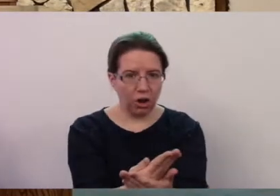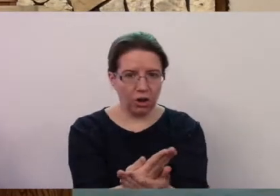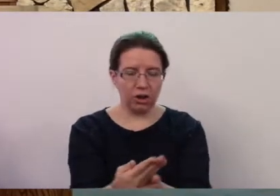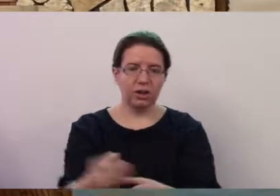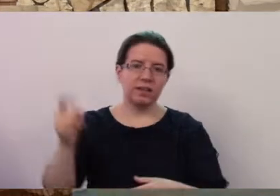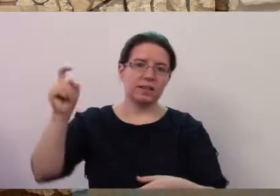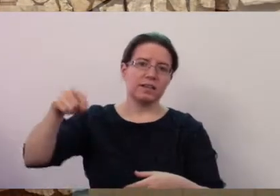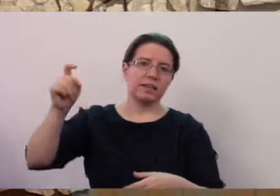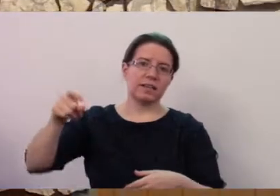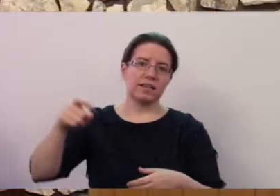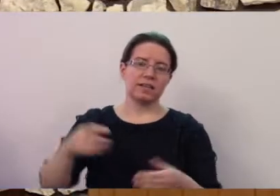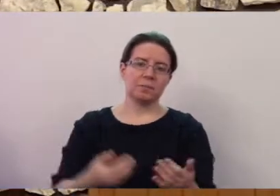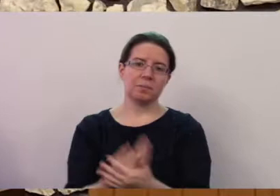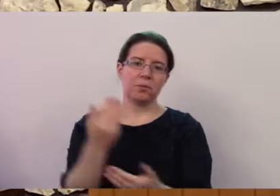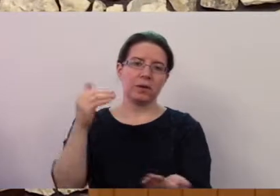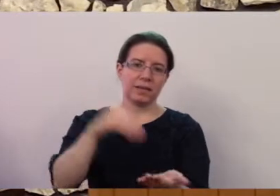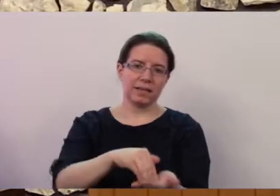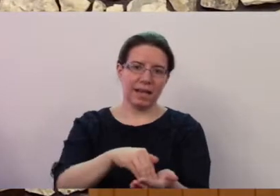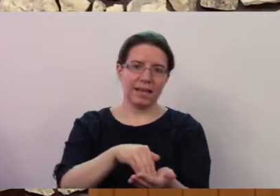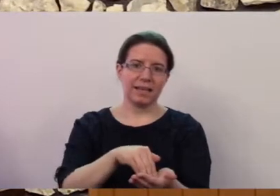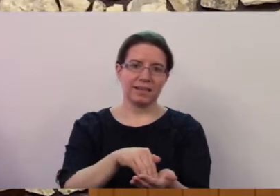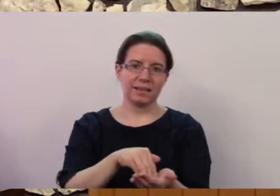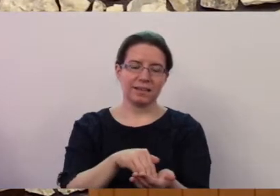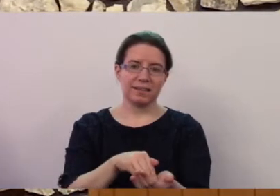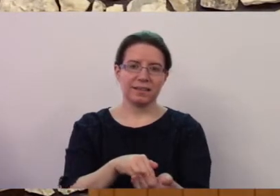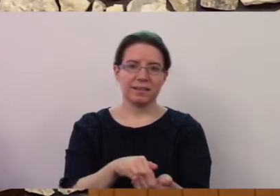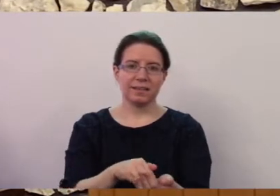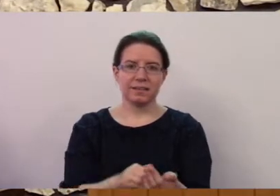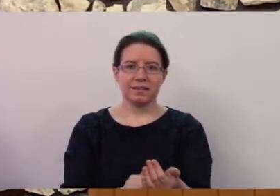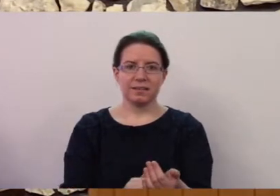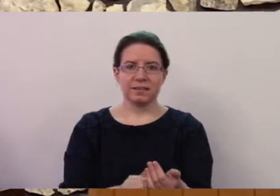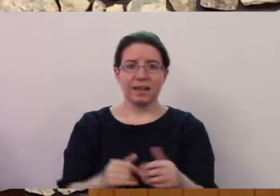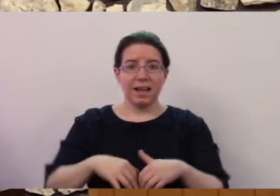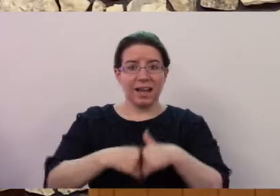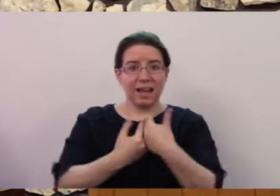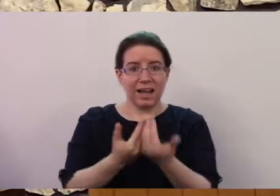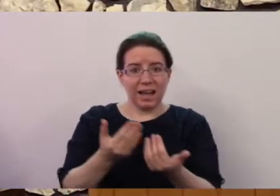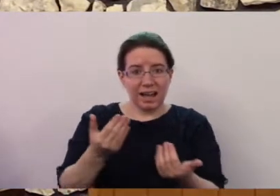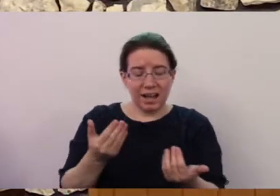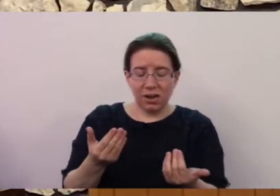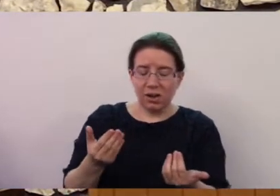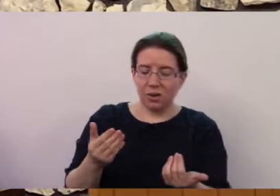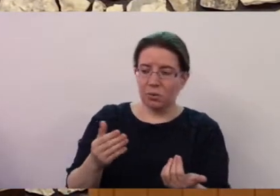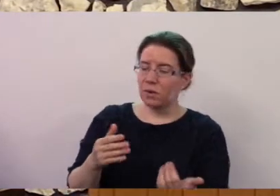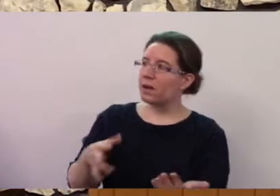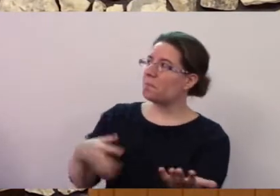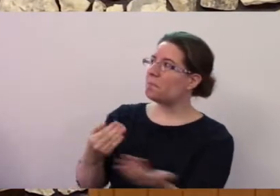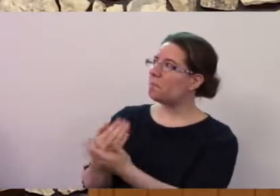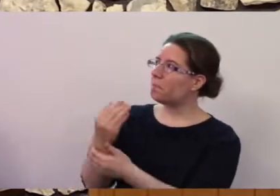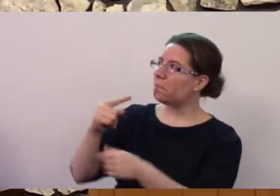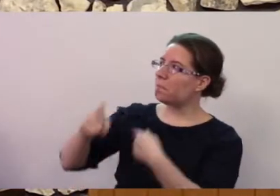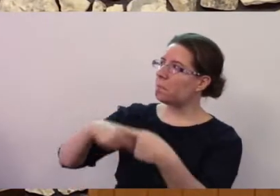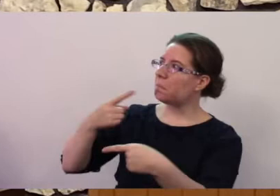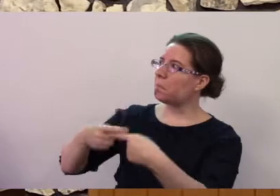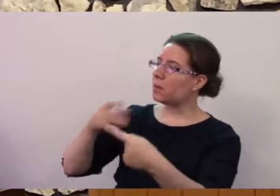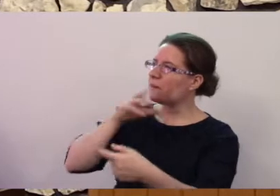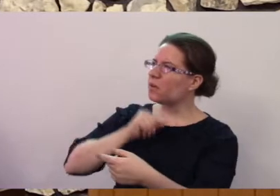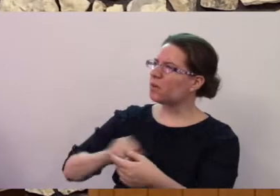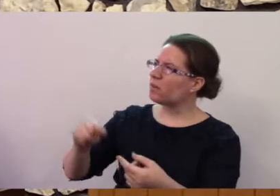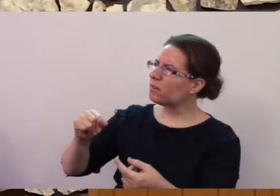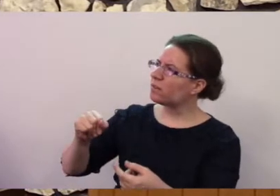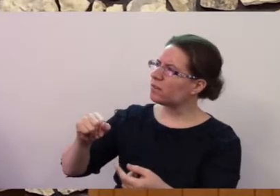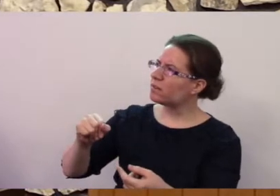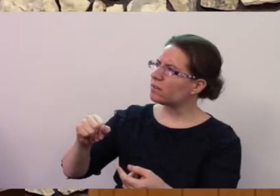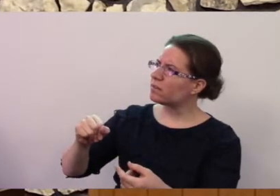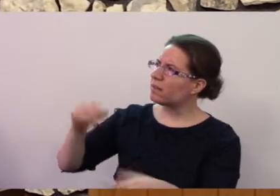again. Amen. Nicodemus saith unto him, how can a man be born when he's old? Can he enter the second time into